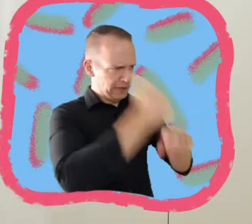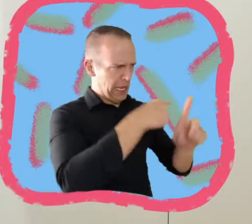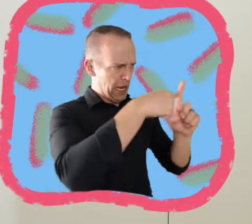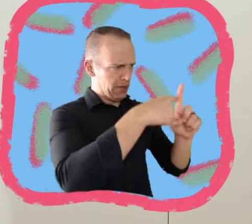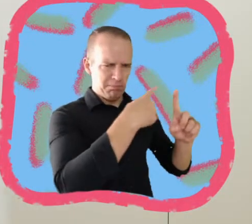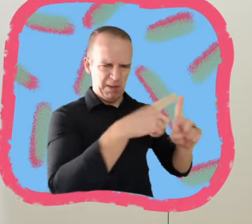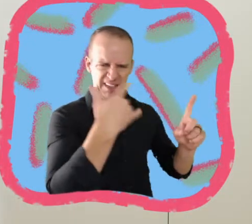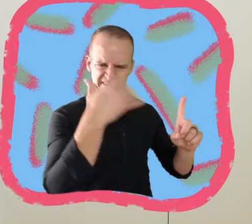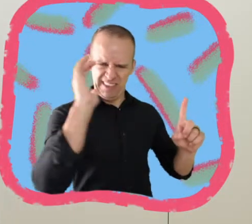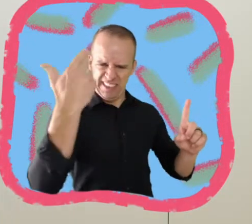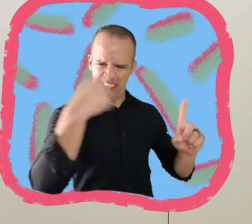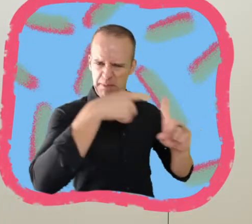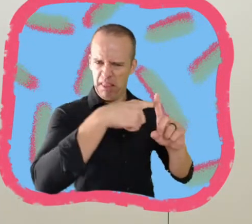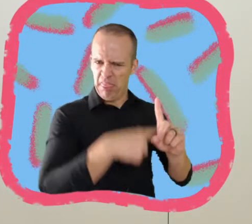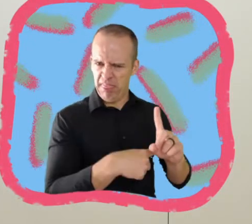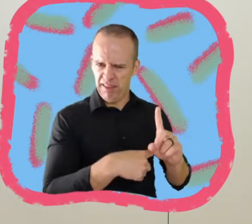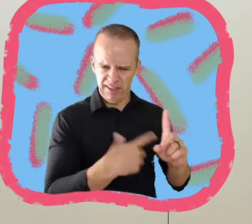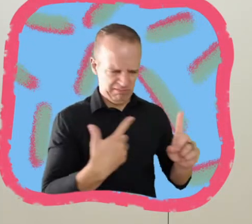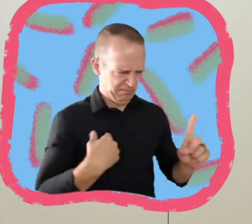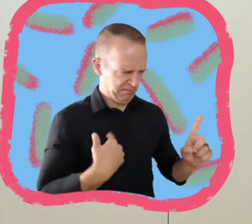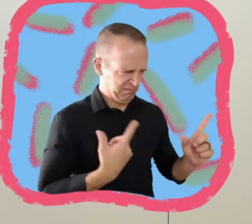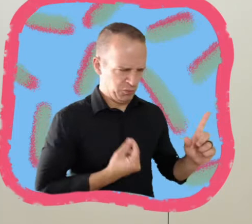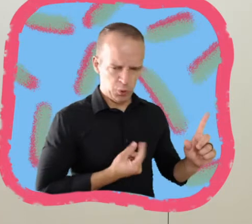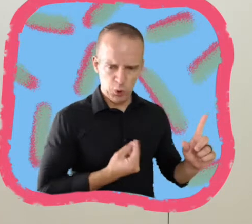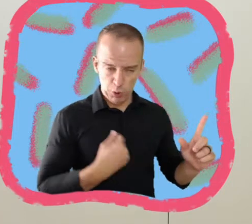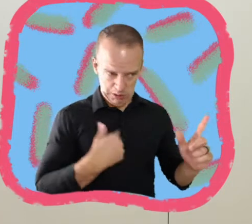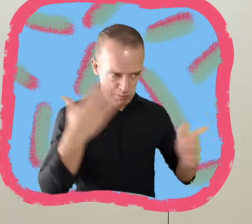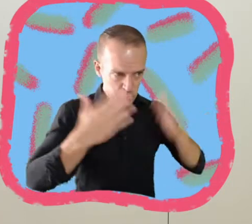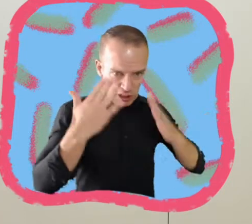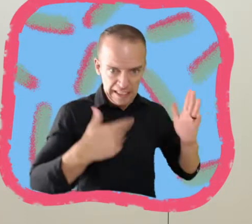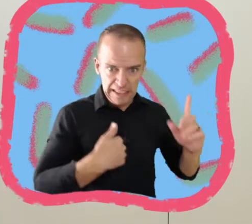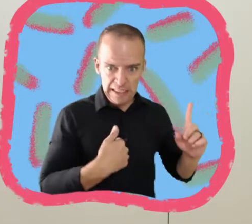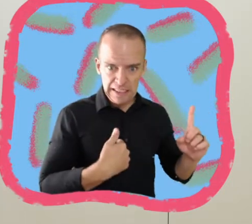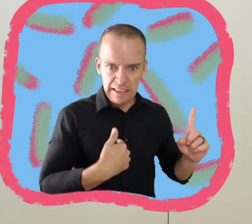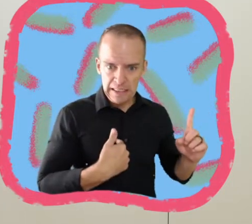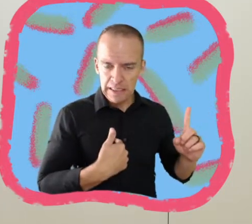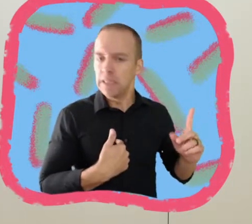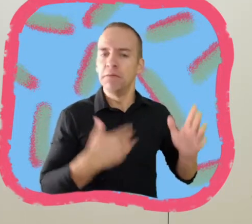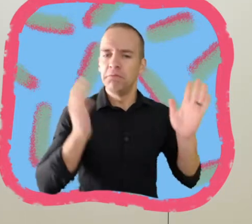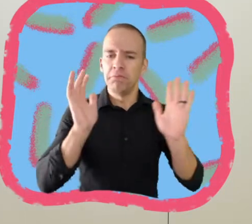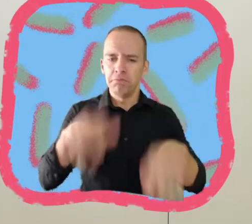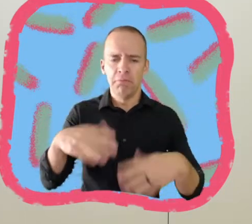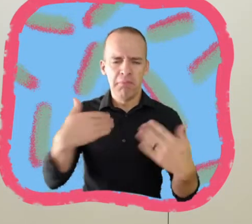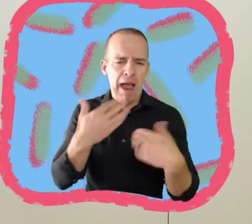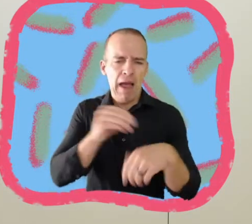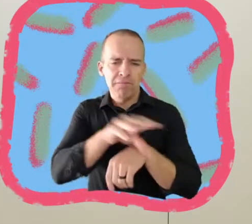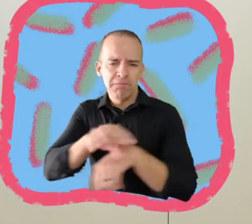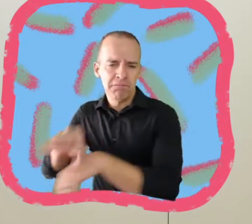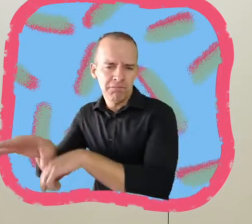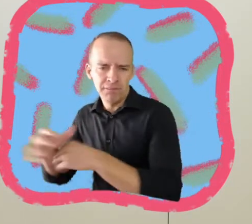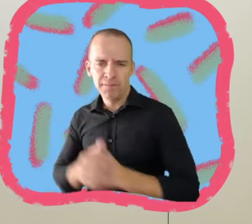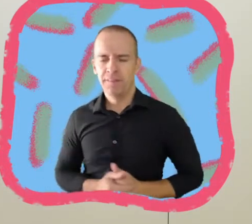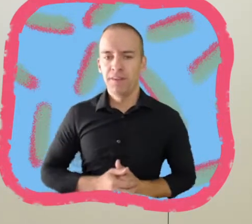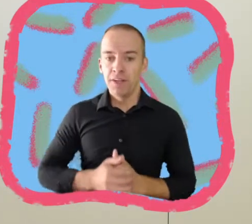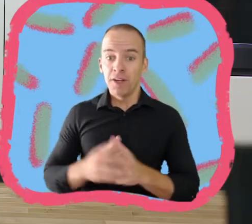If your fridge doesn't seem to be getting cool enough, but it's already set to the recommended temperature, don't